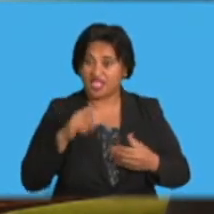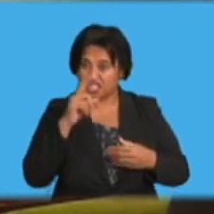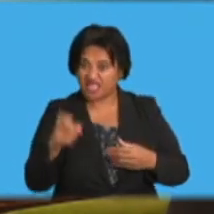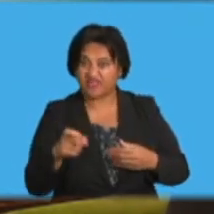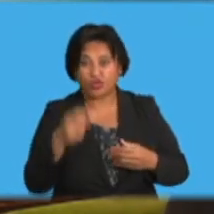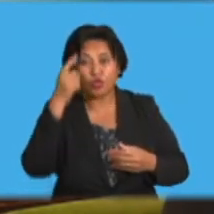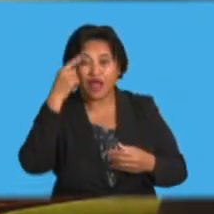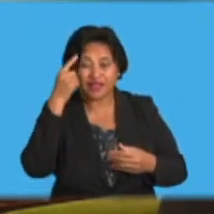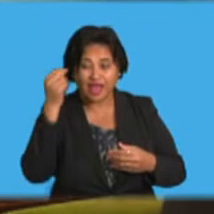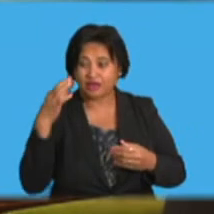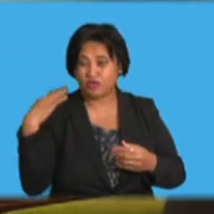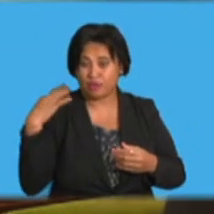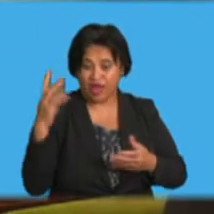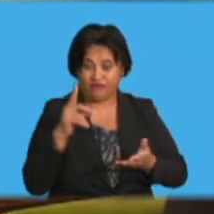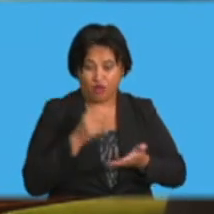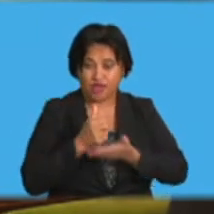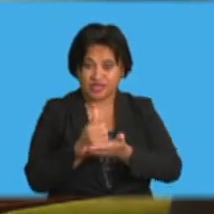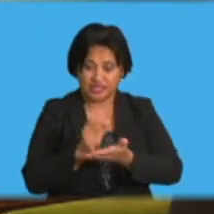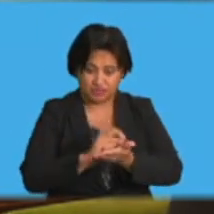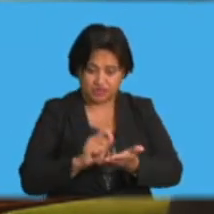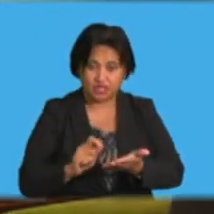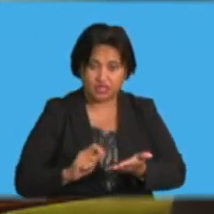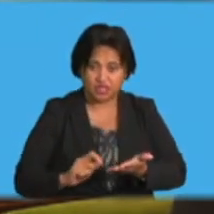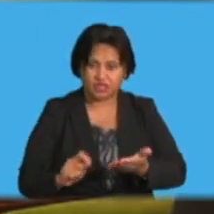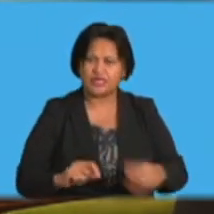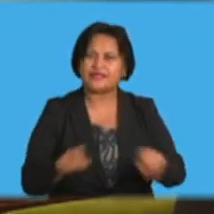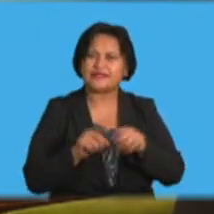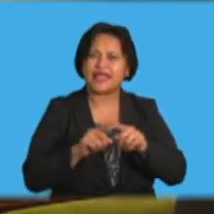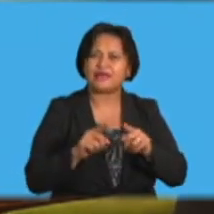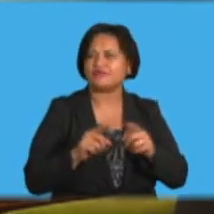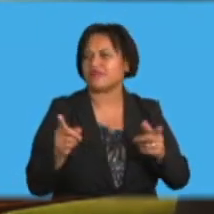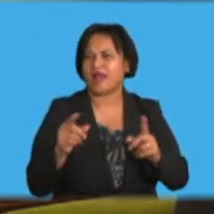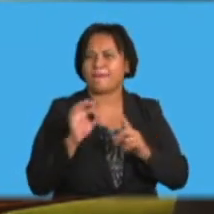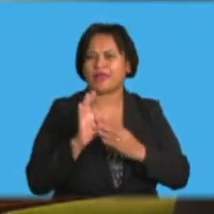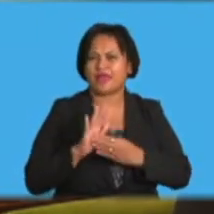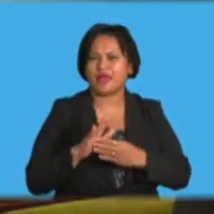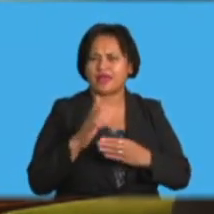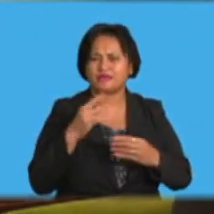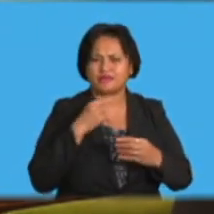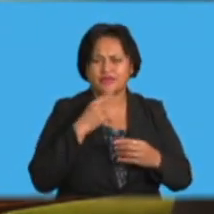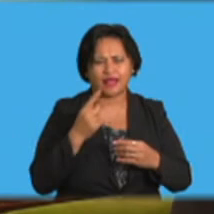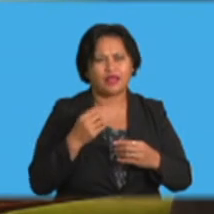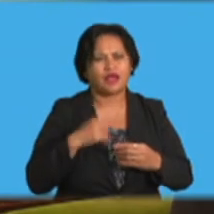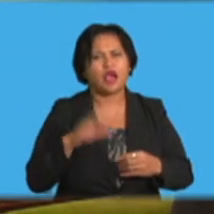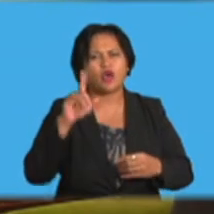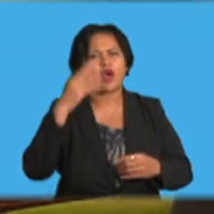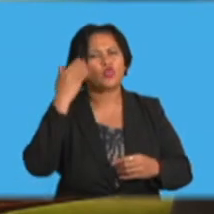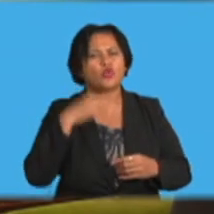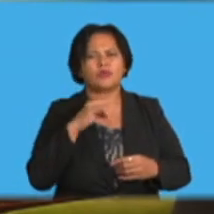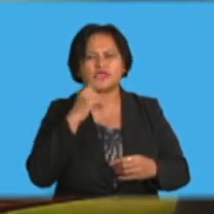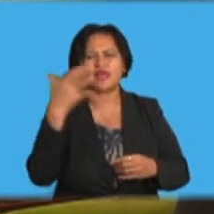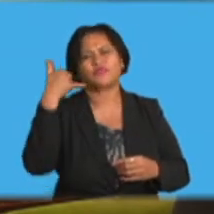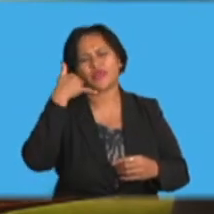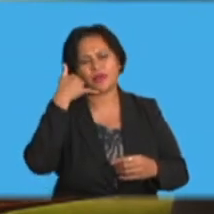and give back the card. We had the Honourable Prime Minister was telling us a story before he left. He said some lady called up and said that, oh, my husband